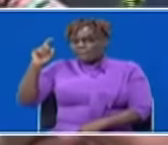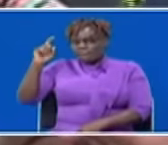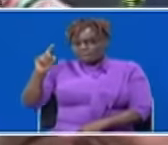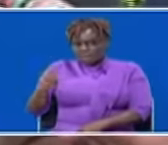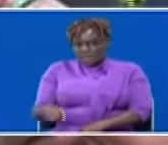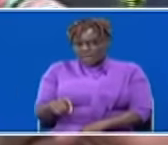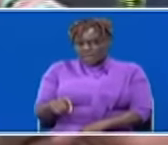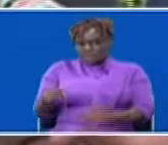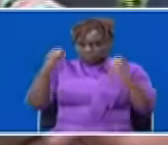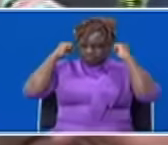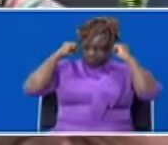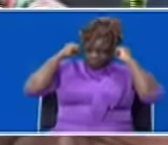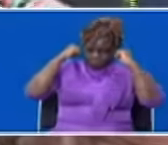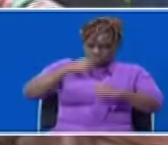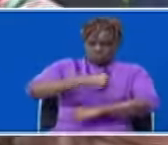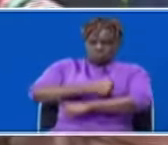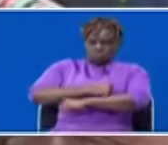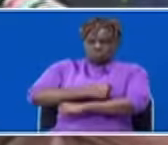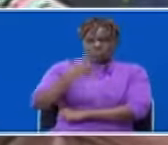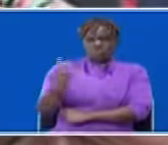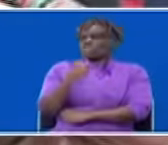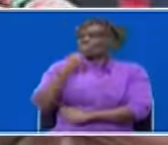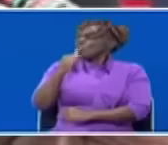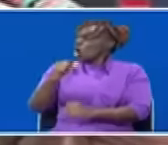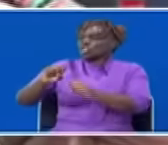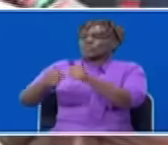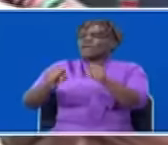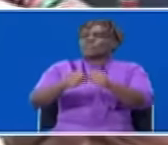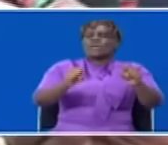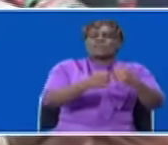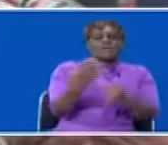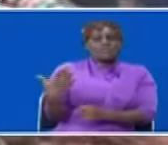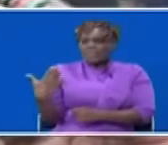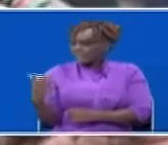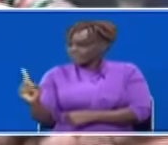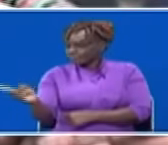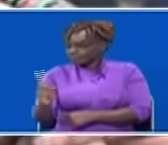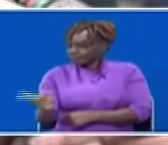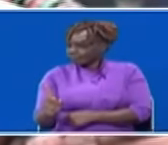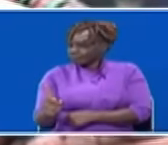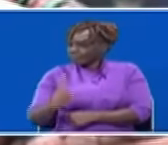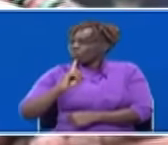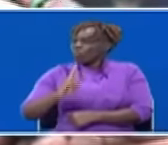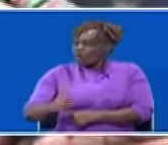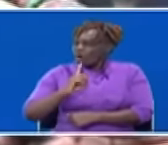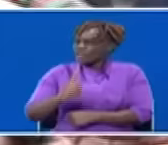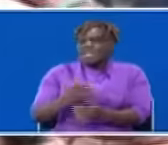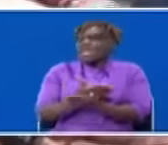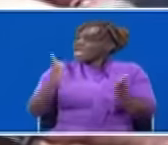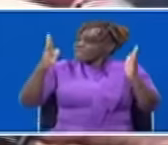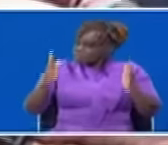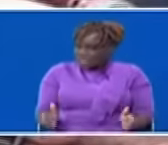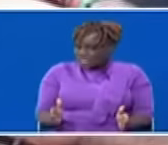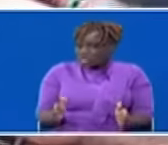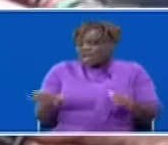wawe shuleni kusoma na sio kuharibu mali ya umma. Tunawakanya kwa sababu mtu yote hata ukiwa